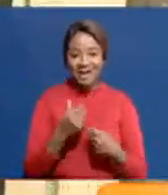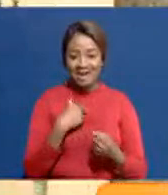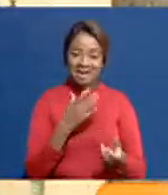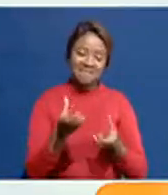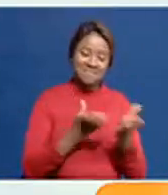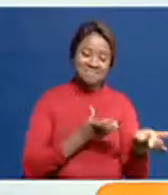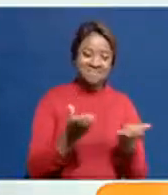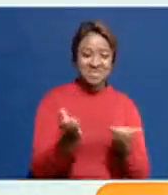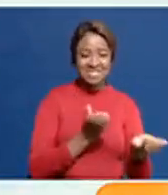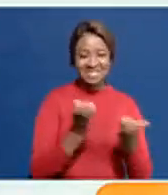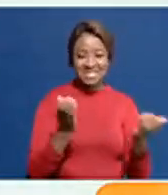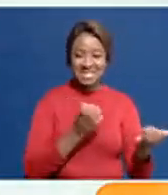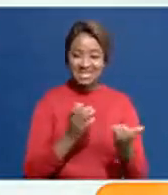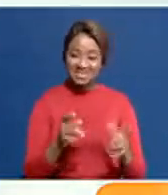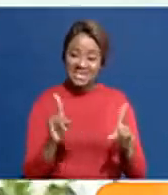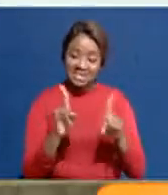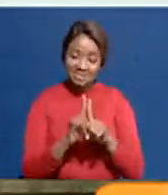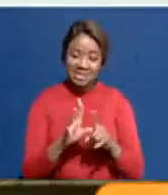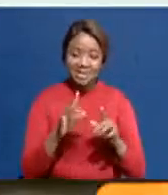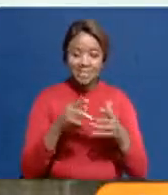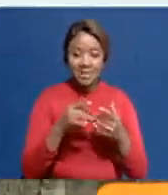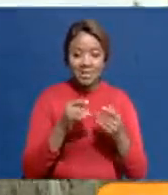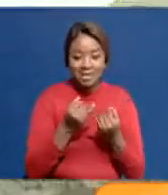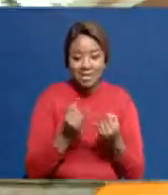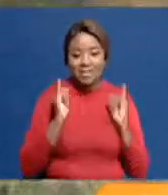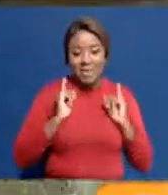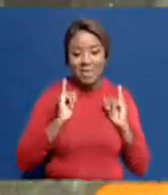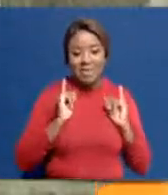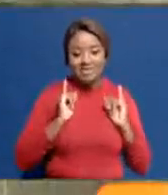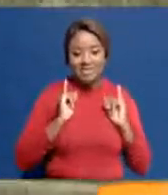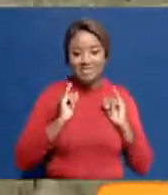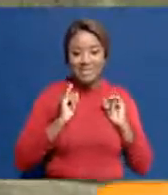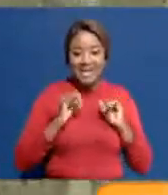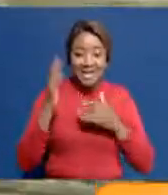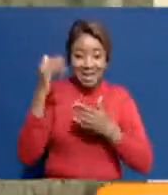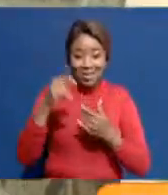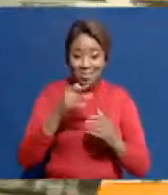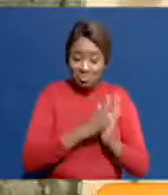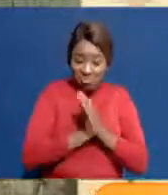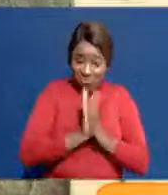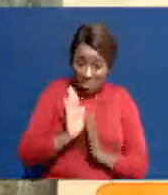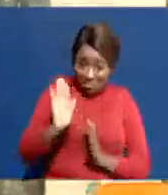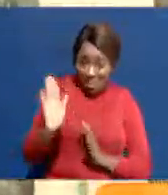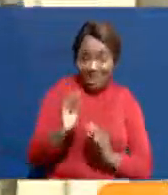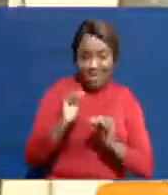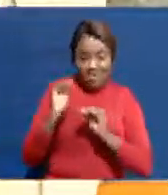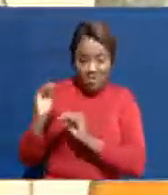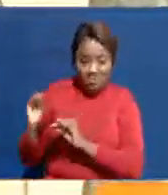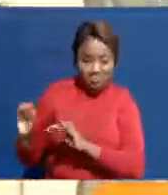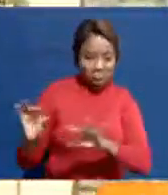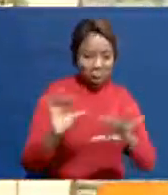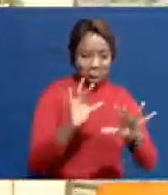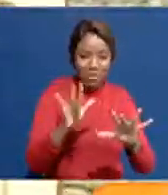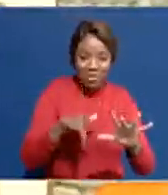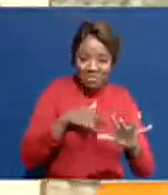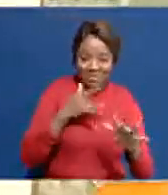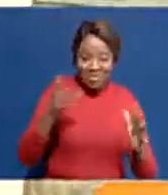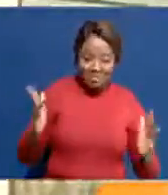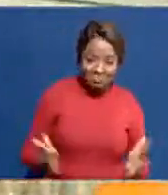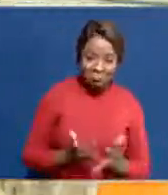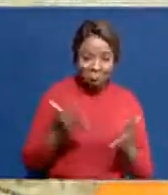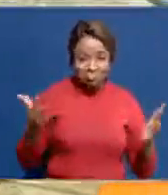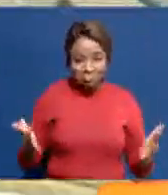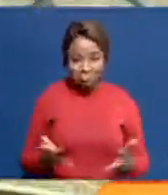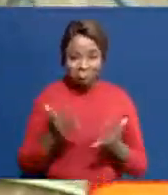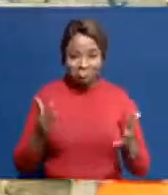business and become more self-reliant, and hopes his story serves as an encouragement to other children